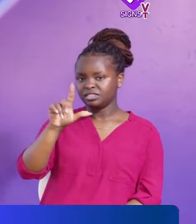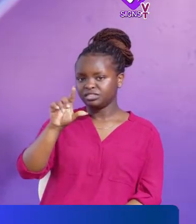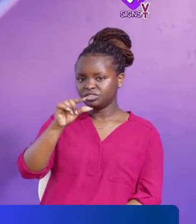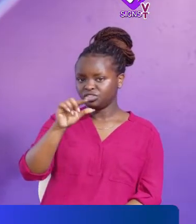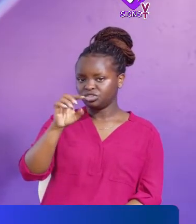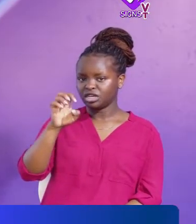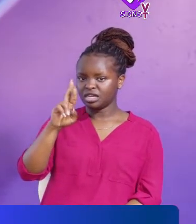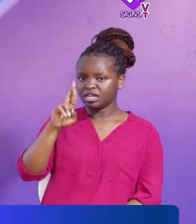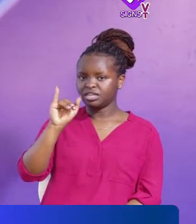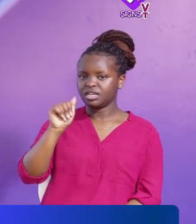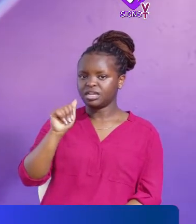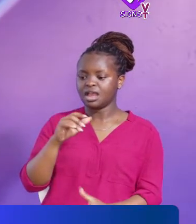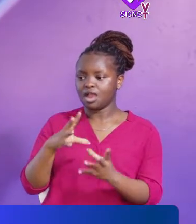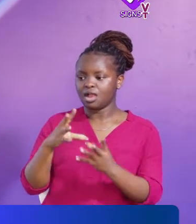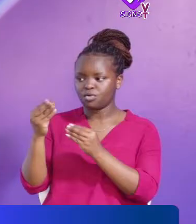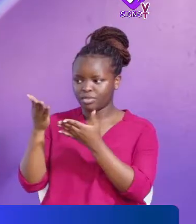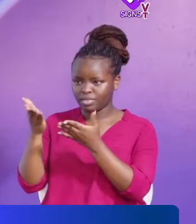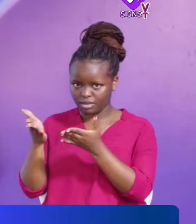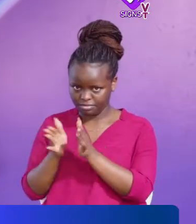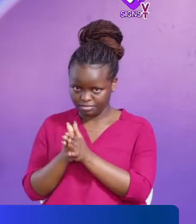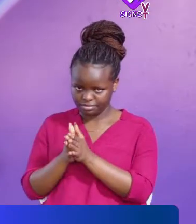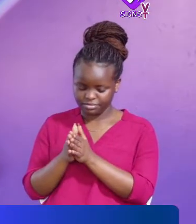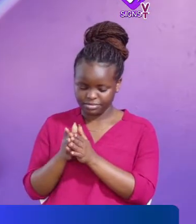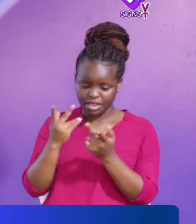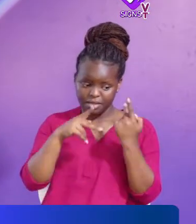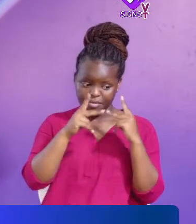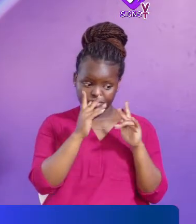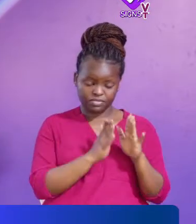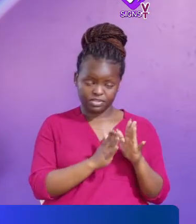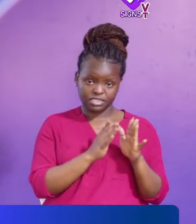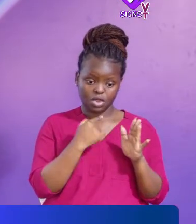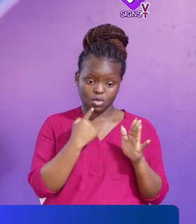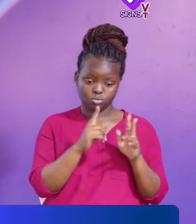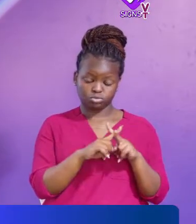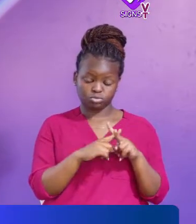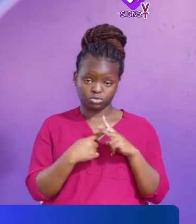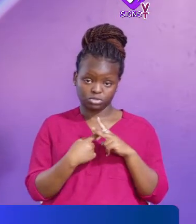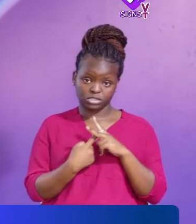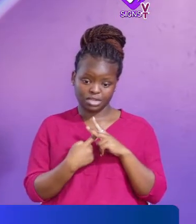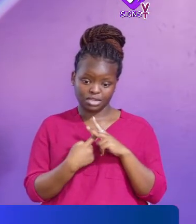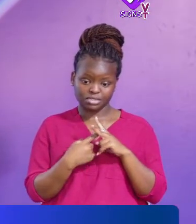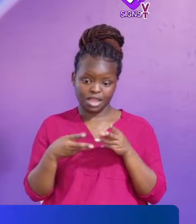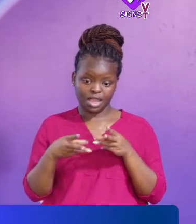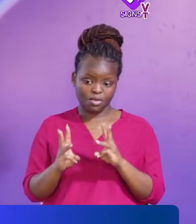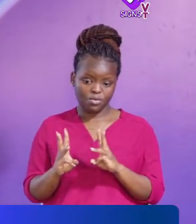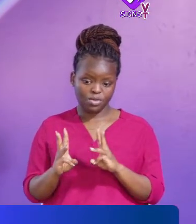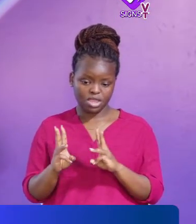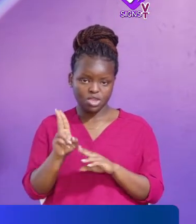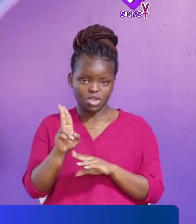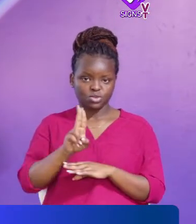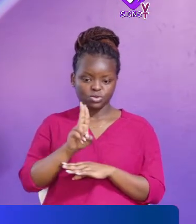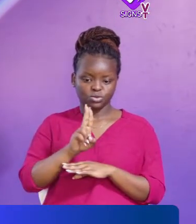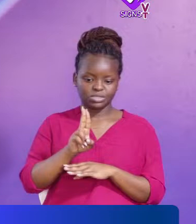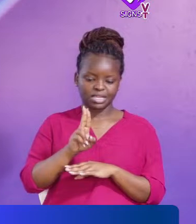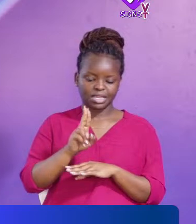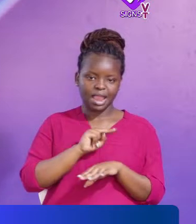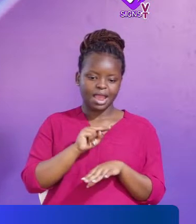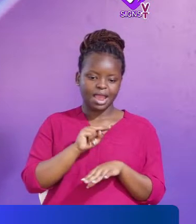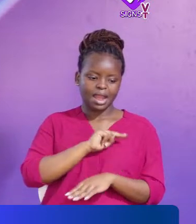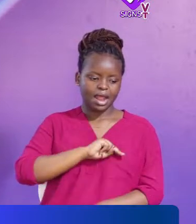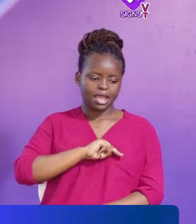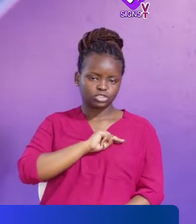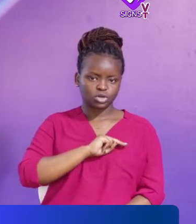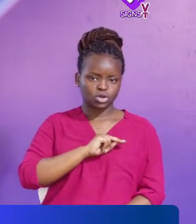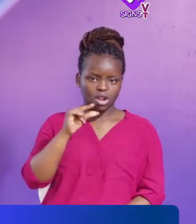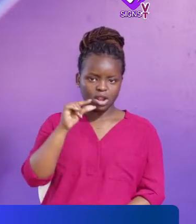And I went to a professor who began a way of using natural gas. Not when Nigerians